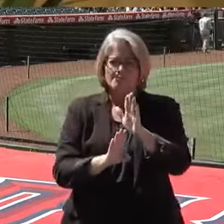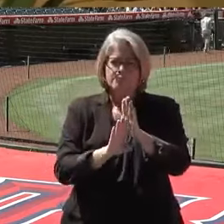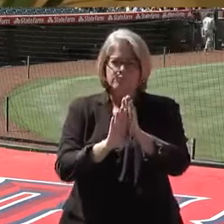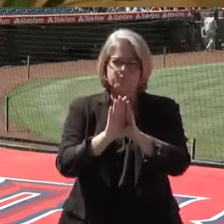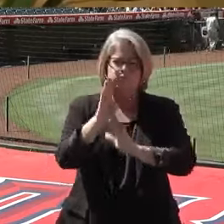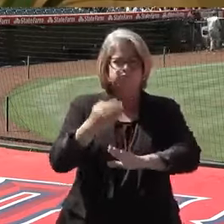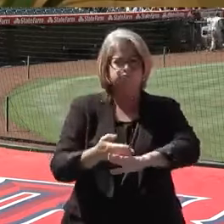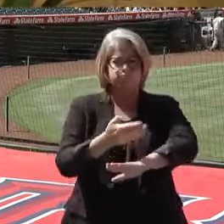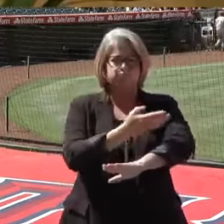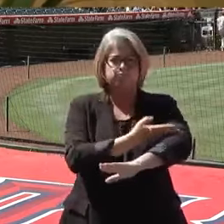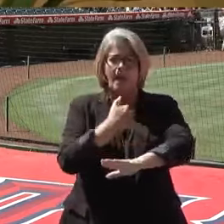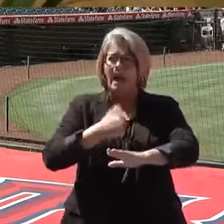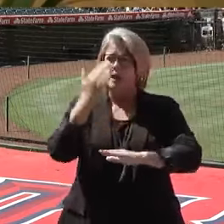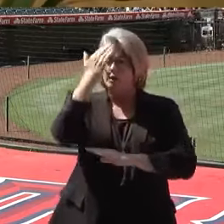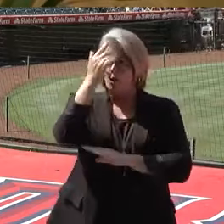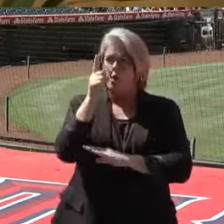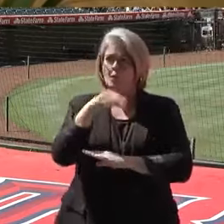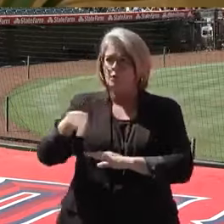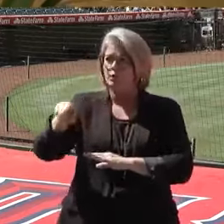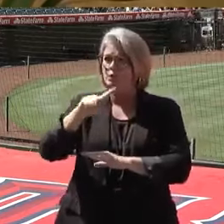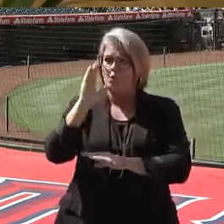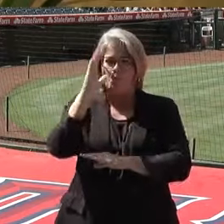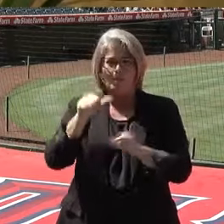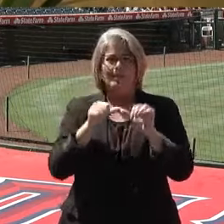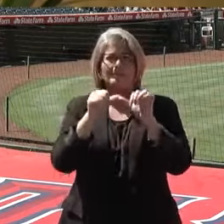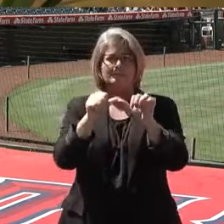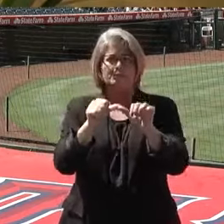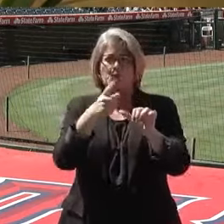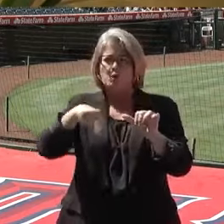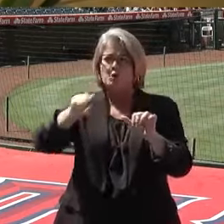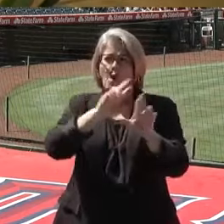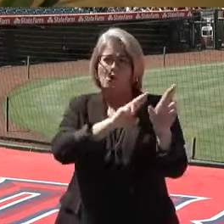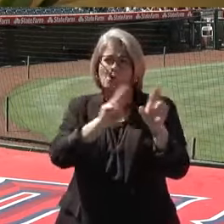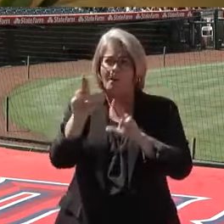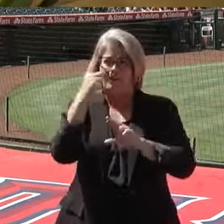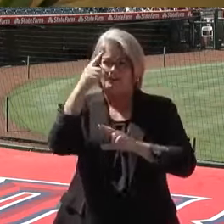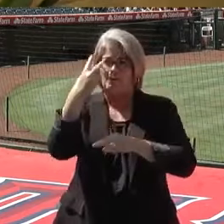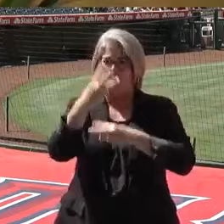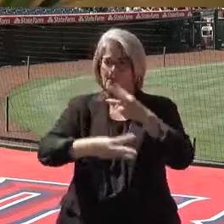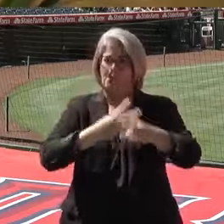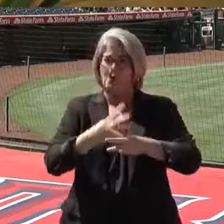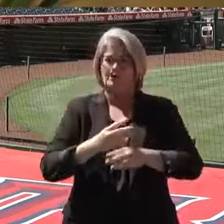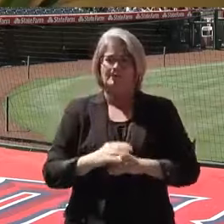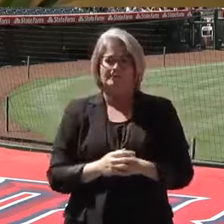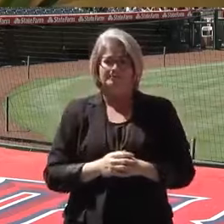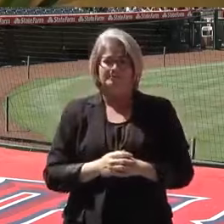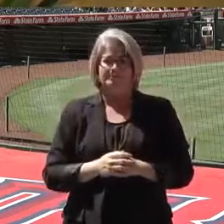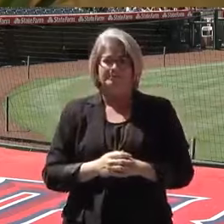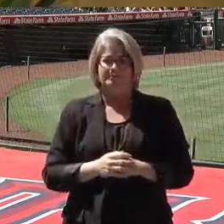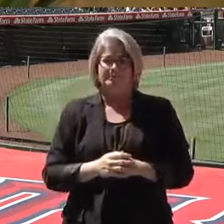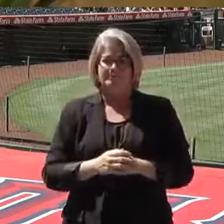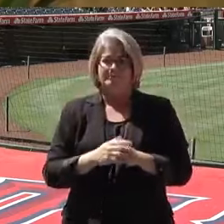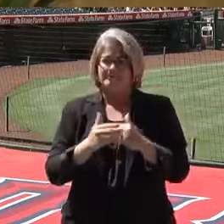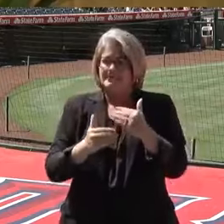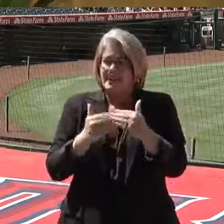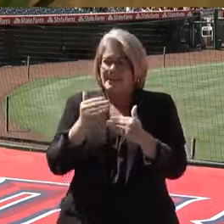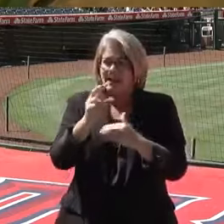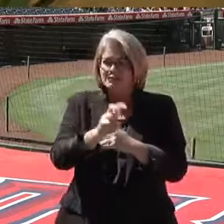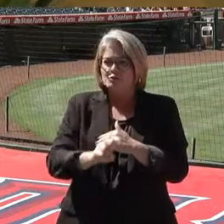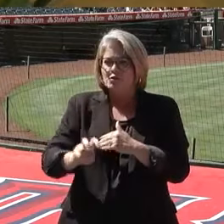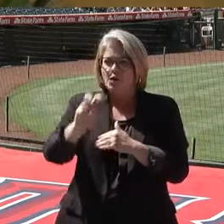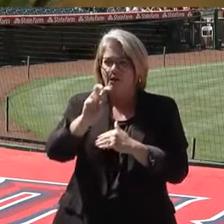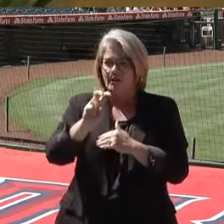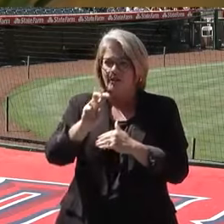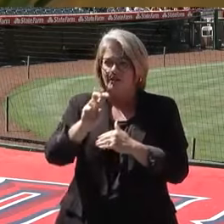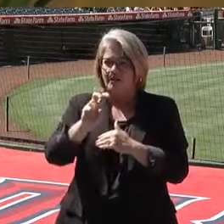day of earning your degree. You are ready for the world. As you embark on your next journey, I urge you to embrace the challenges